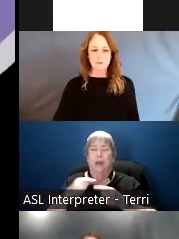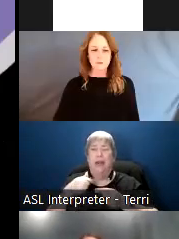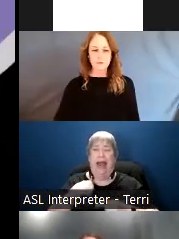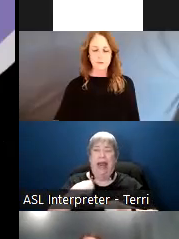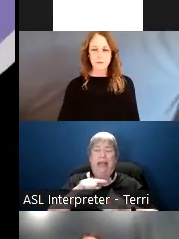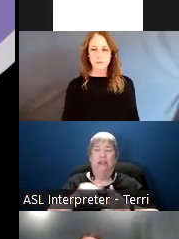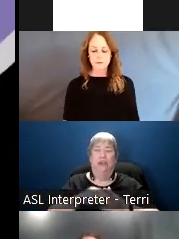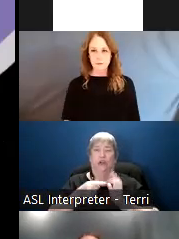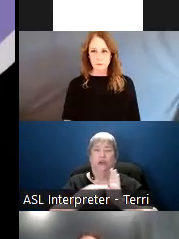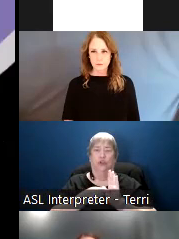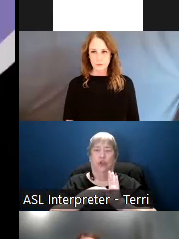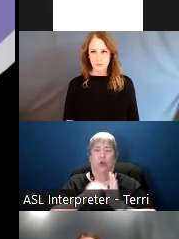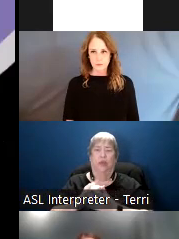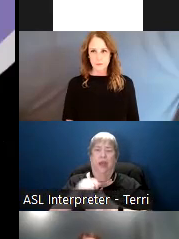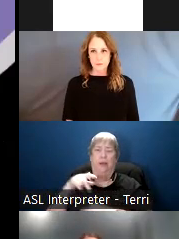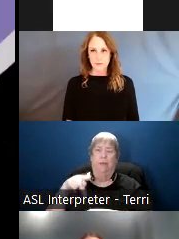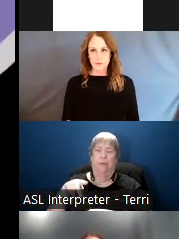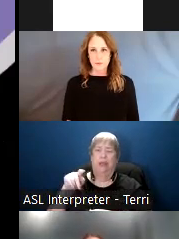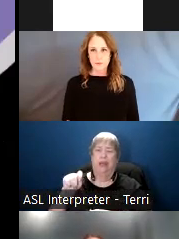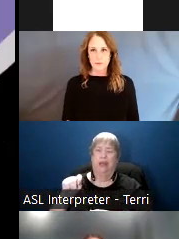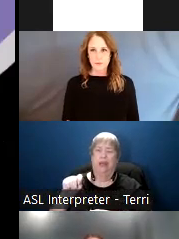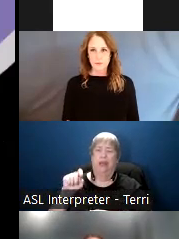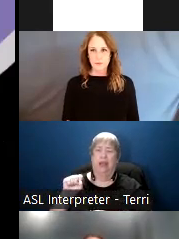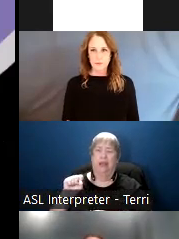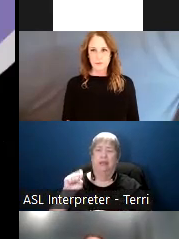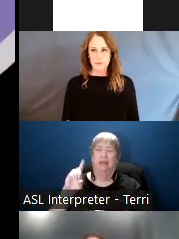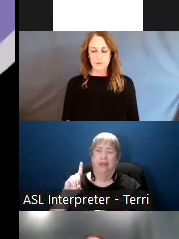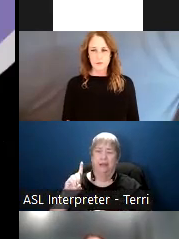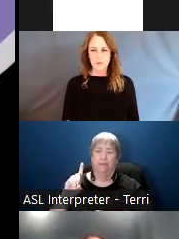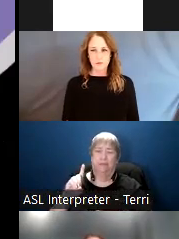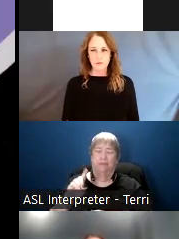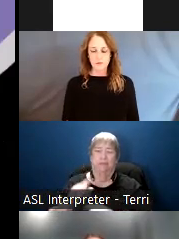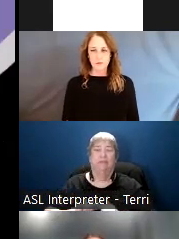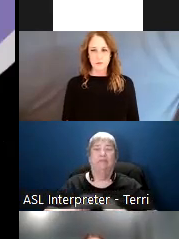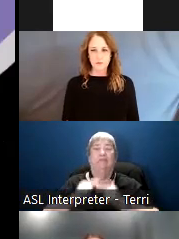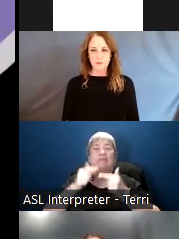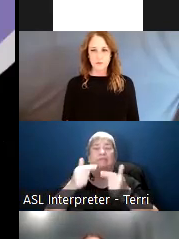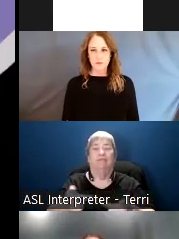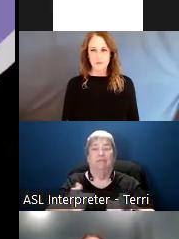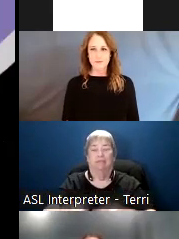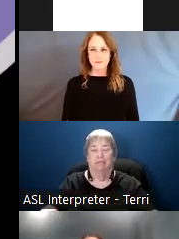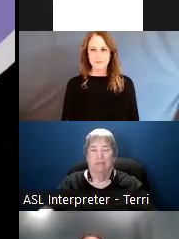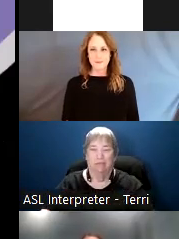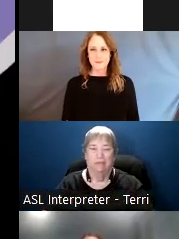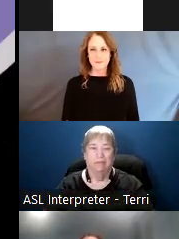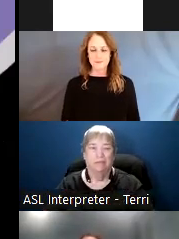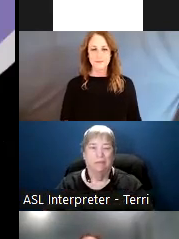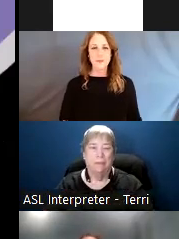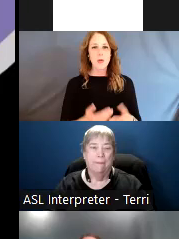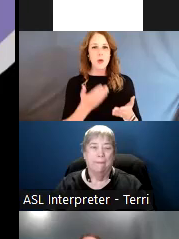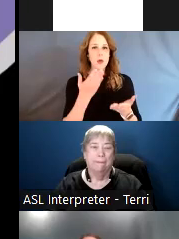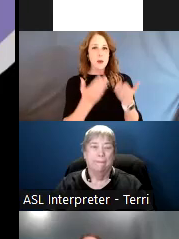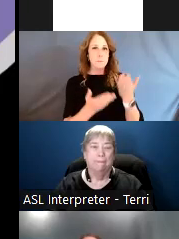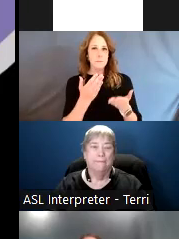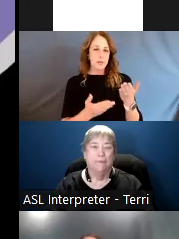stress disorder, also known as PTSD. Secondary traumatic stress symptoms may include re-experiencing